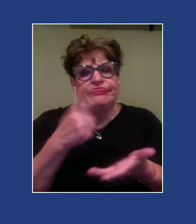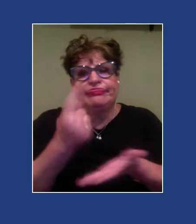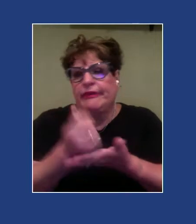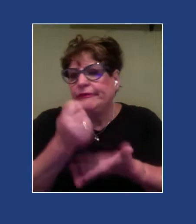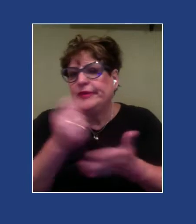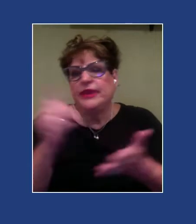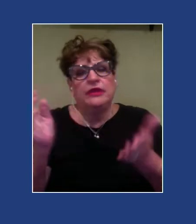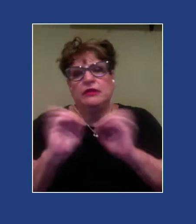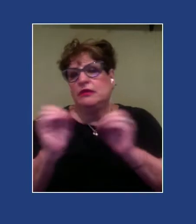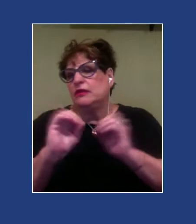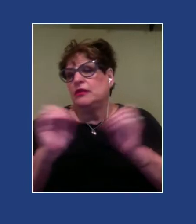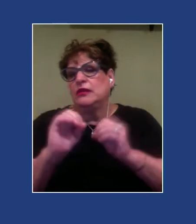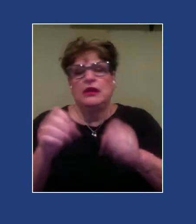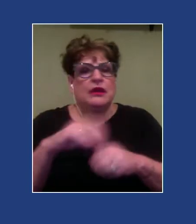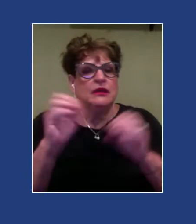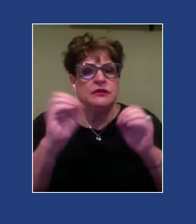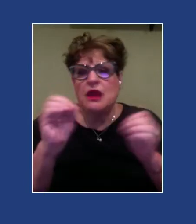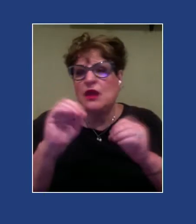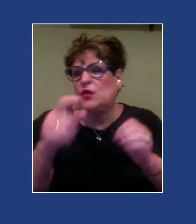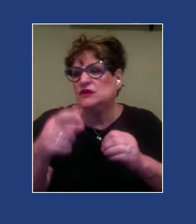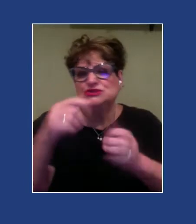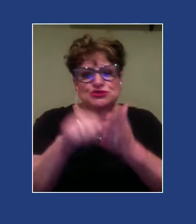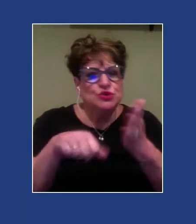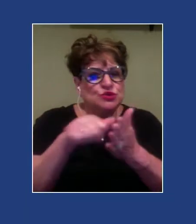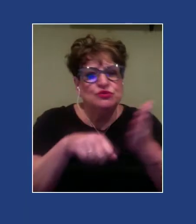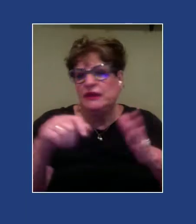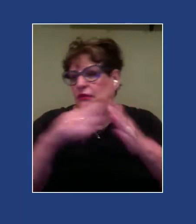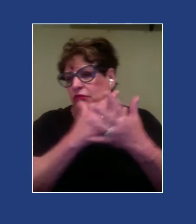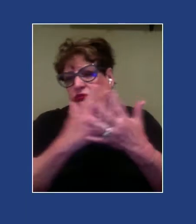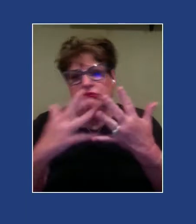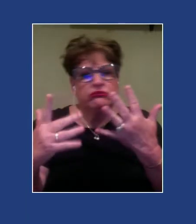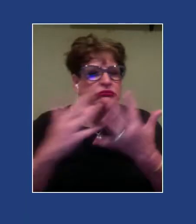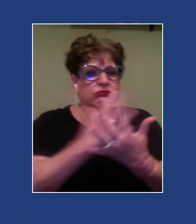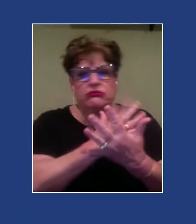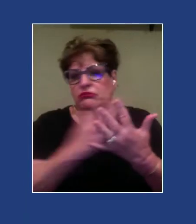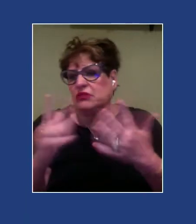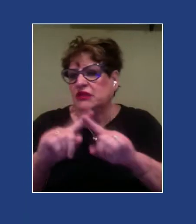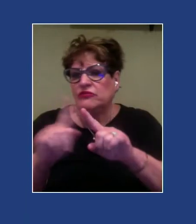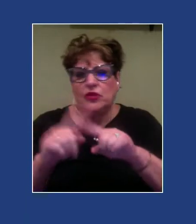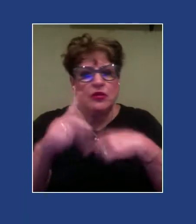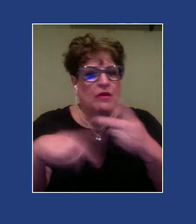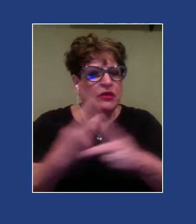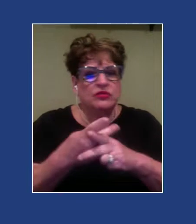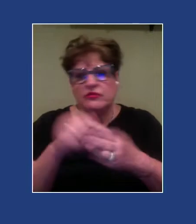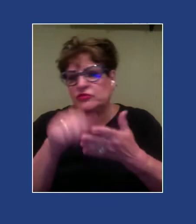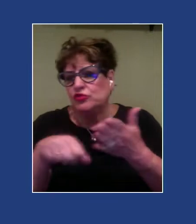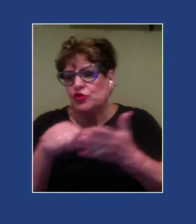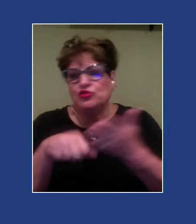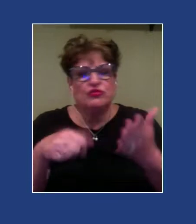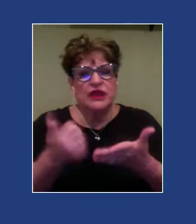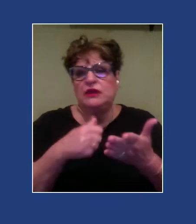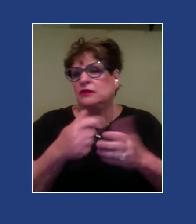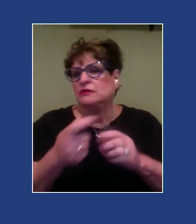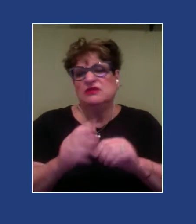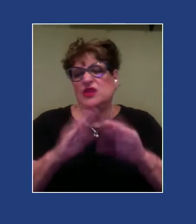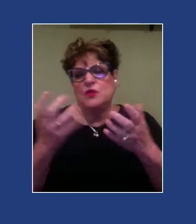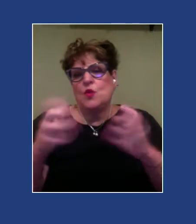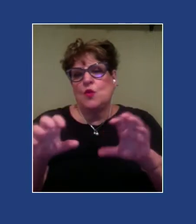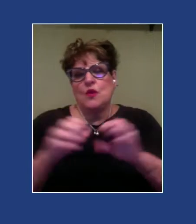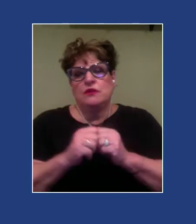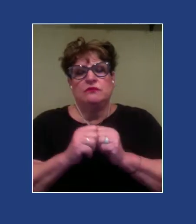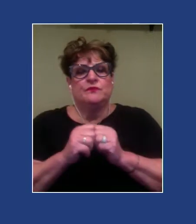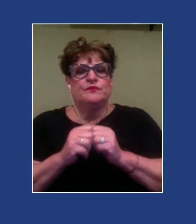pursues gender-affirming surgery or all the possible types of gender-affirming surgery for their gender identity.